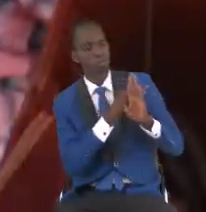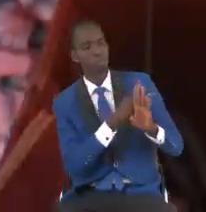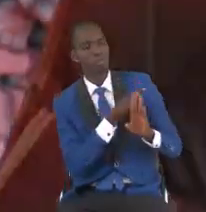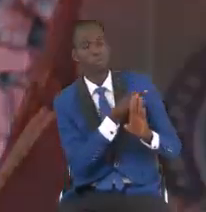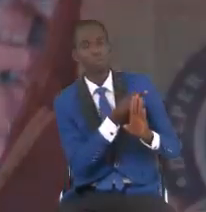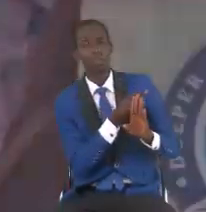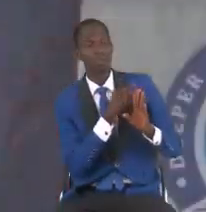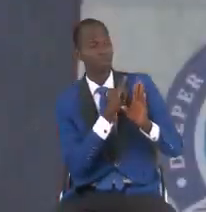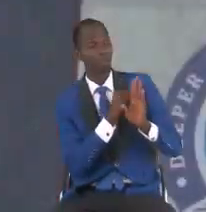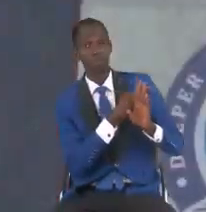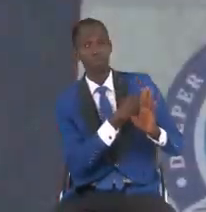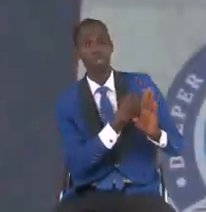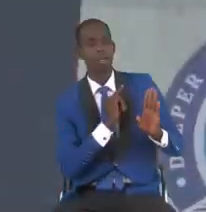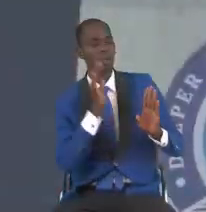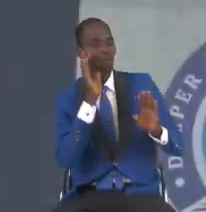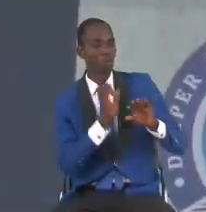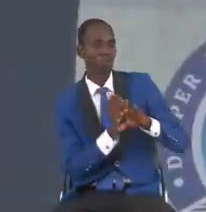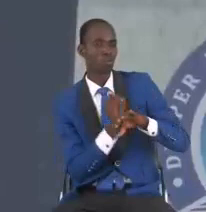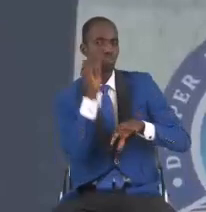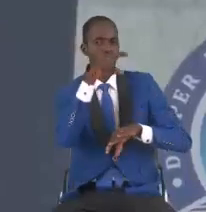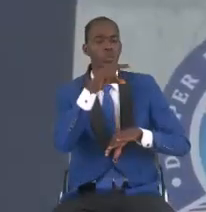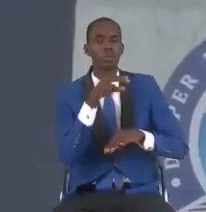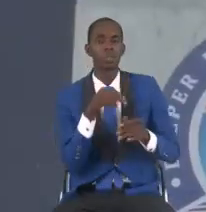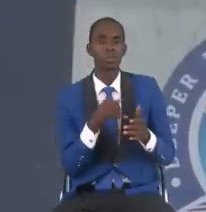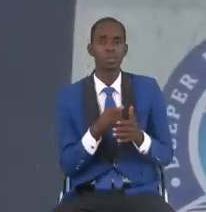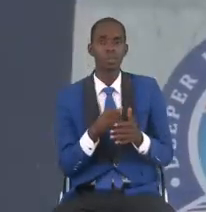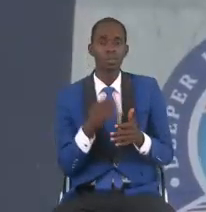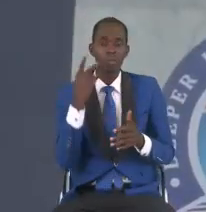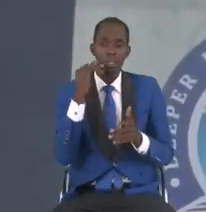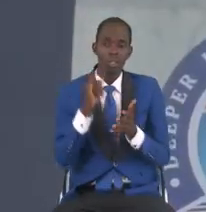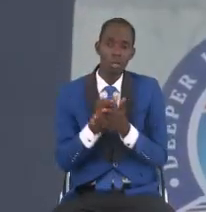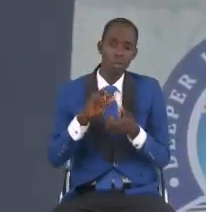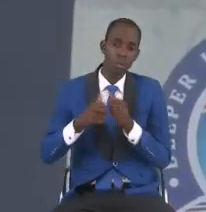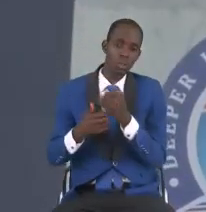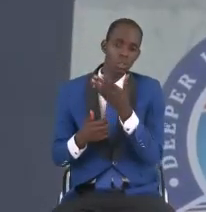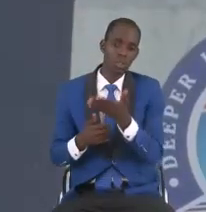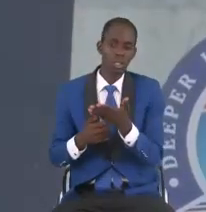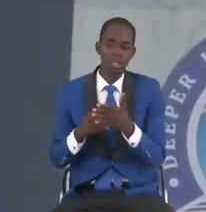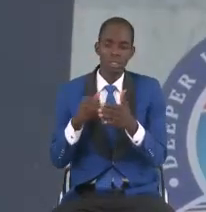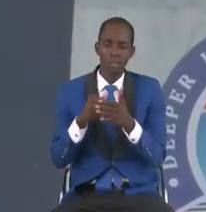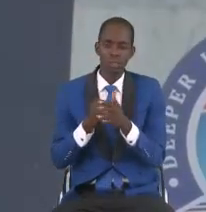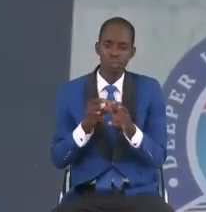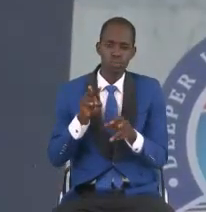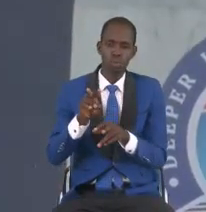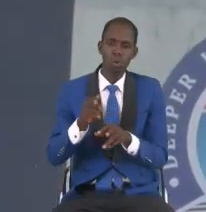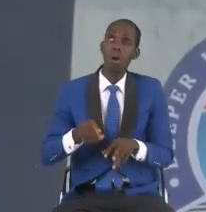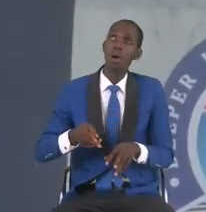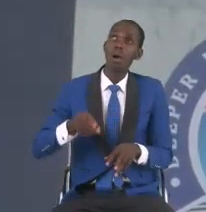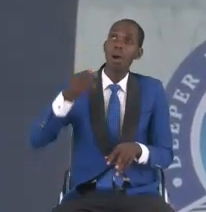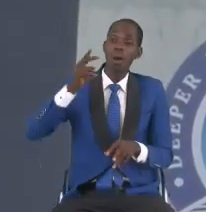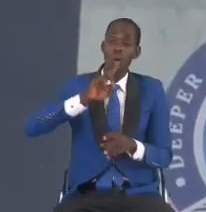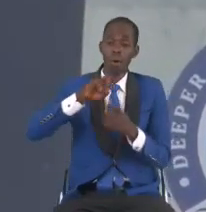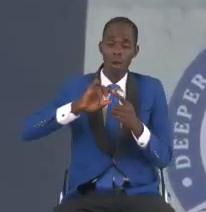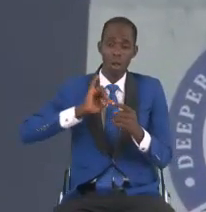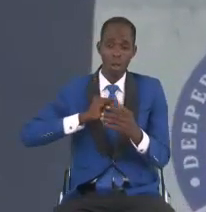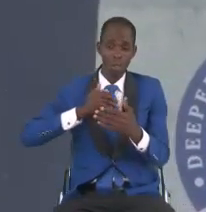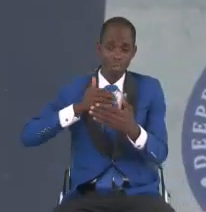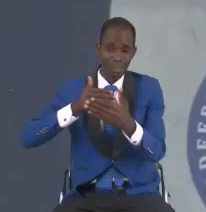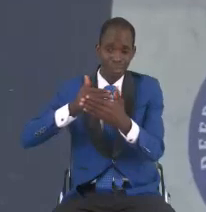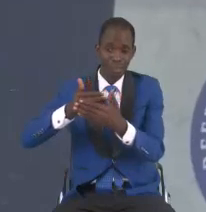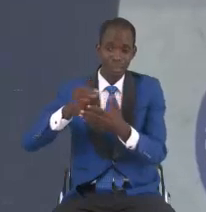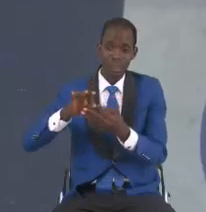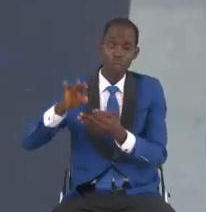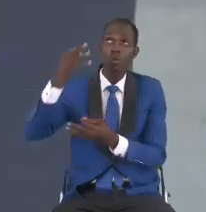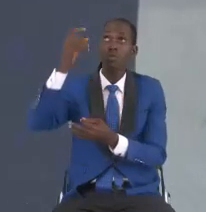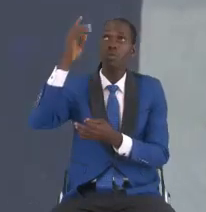that obstacle. Look at that hurdle there. It looks high. When I get there, the Spirit of God will lift